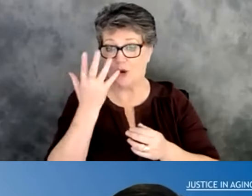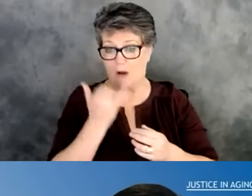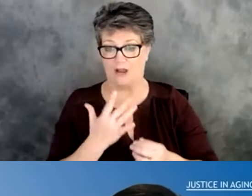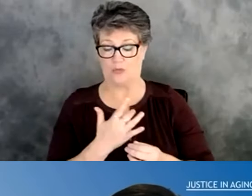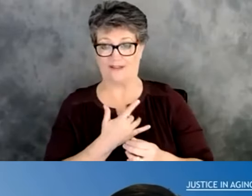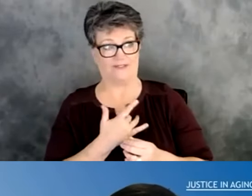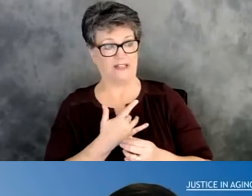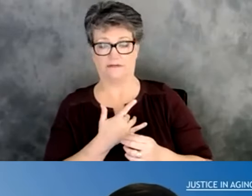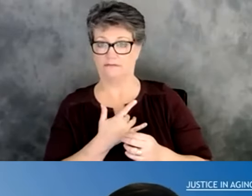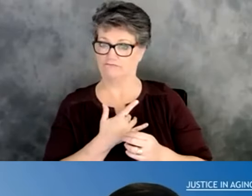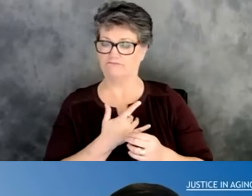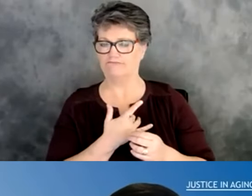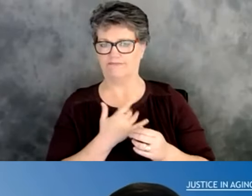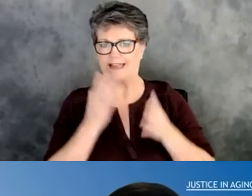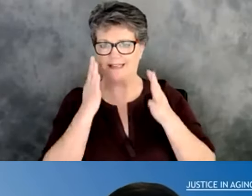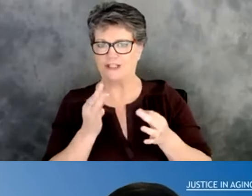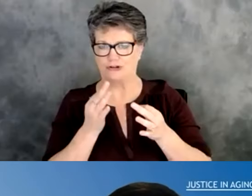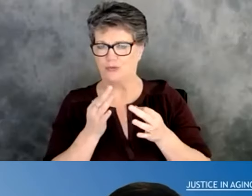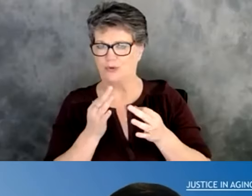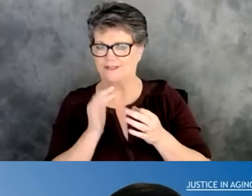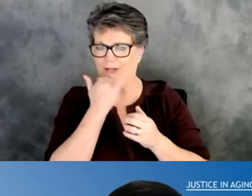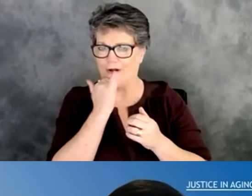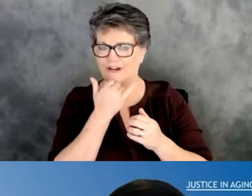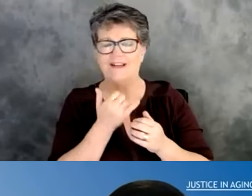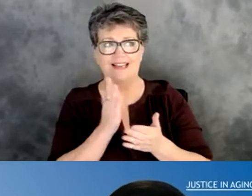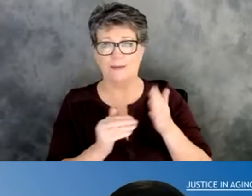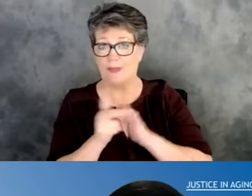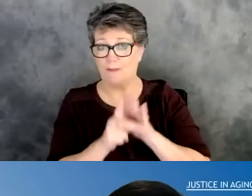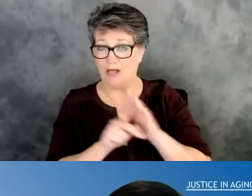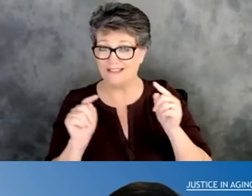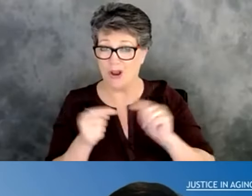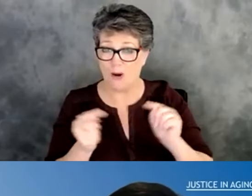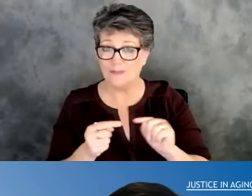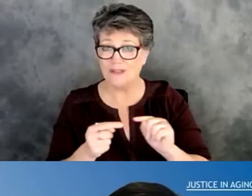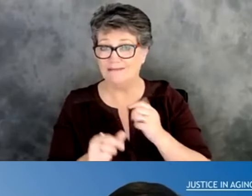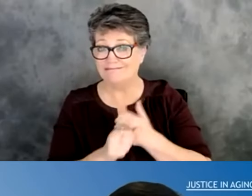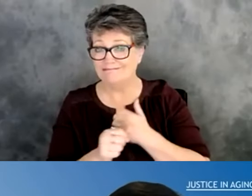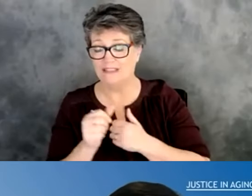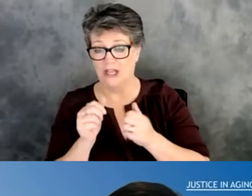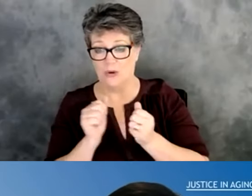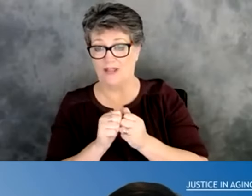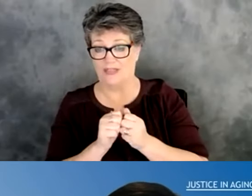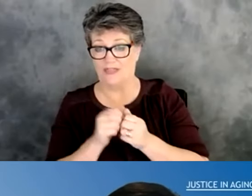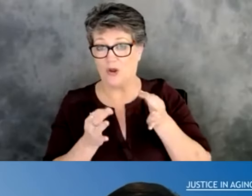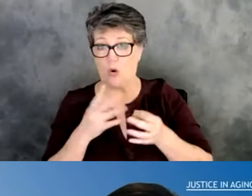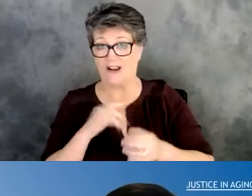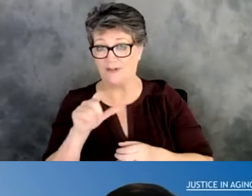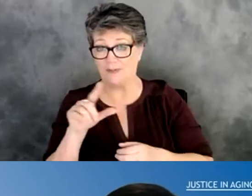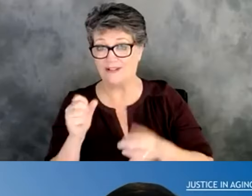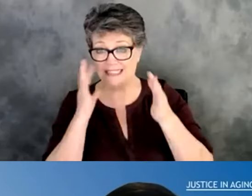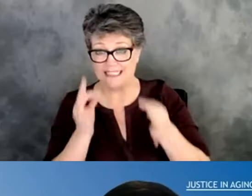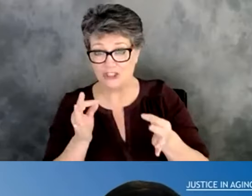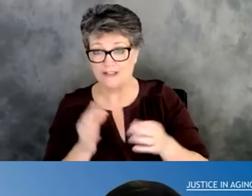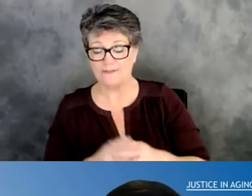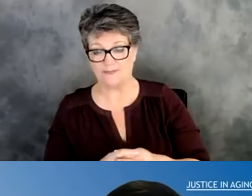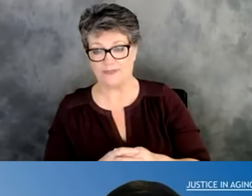legal reasoning in the decision was flawed, as well as some of the policy harms with the Court of Appeals decision.